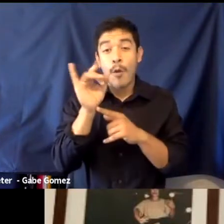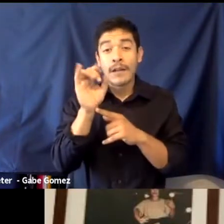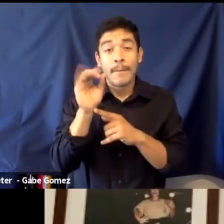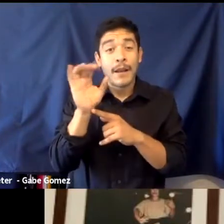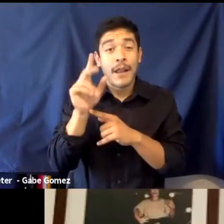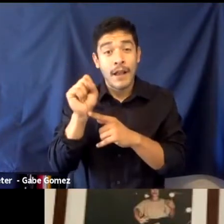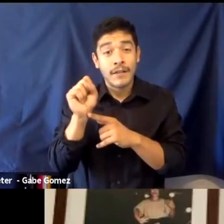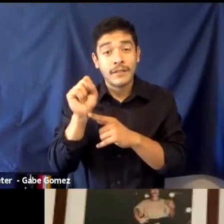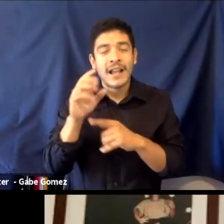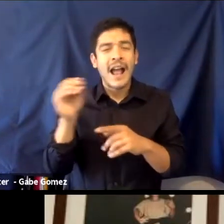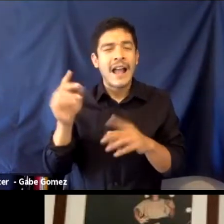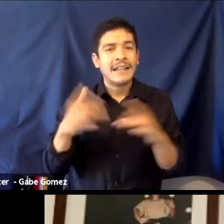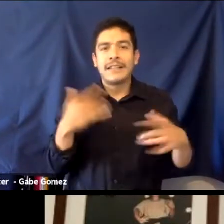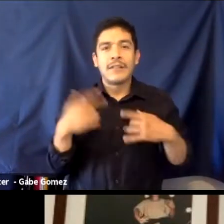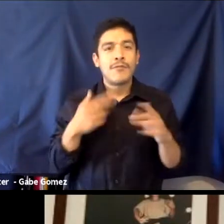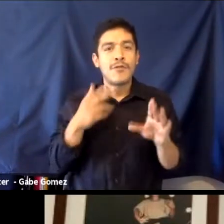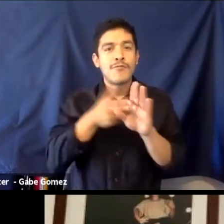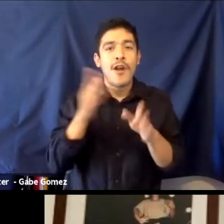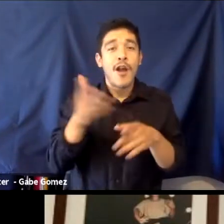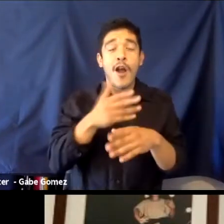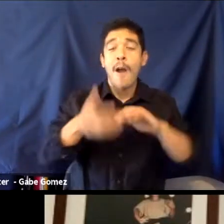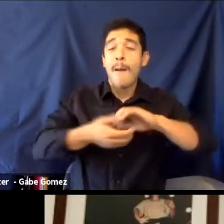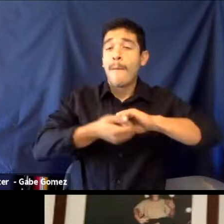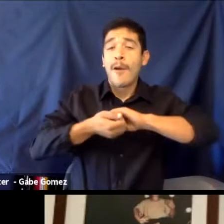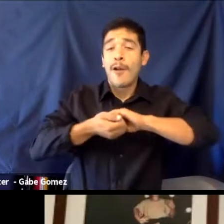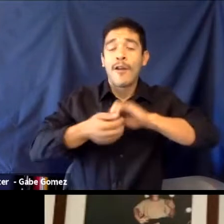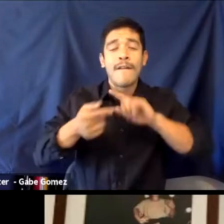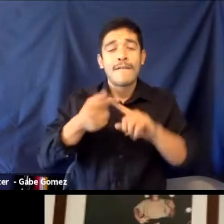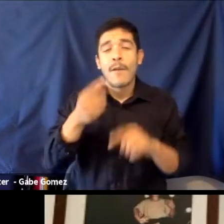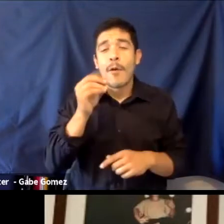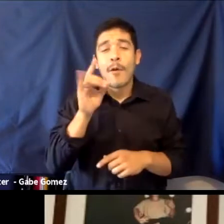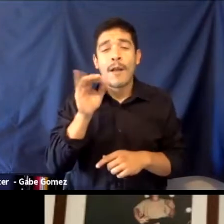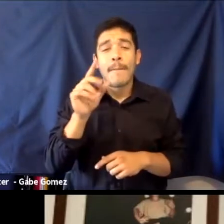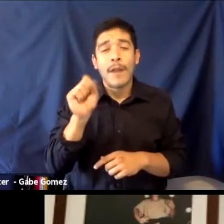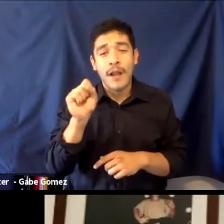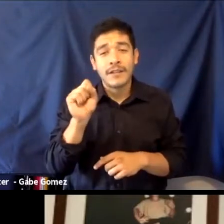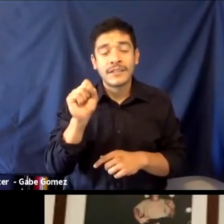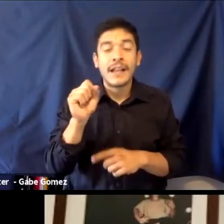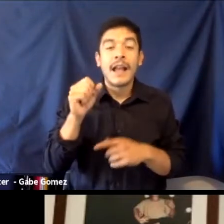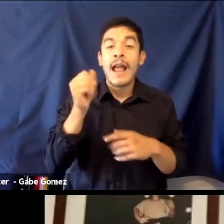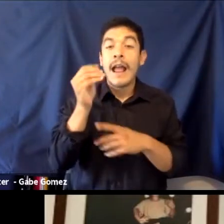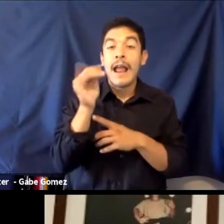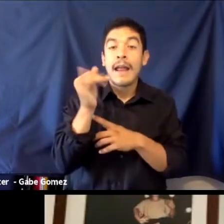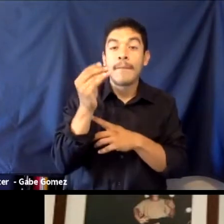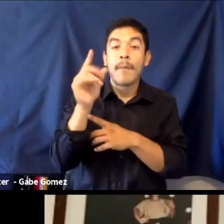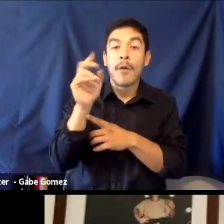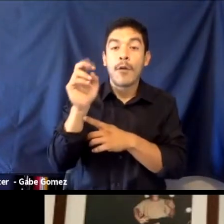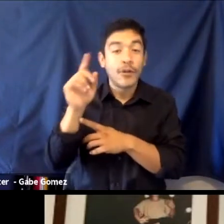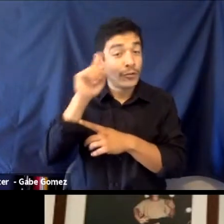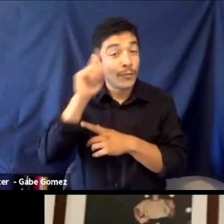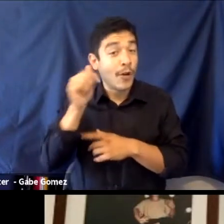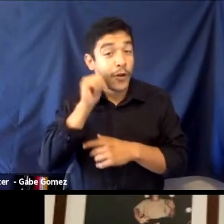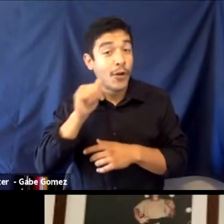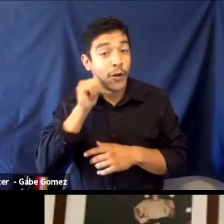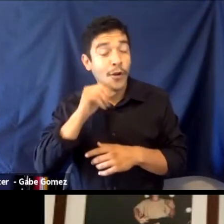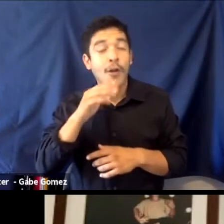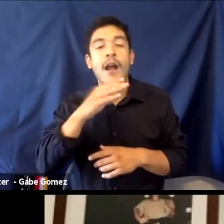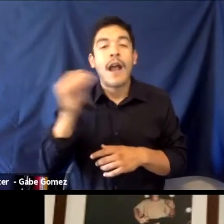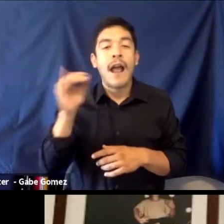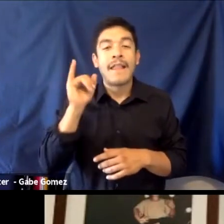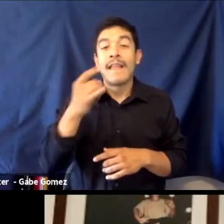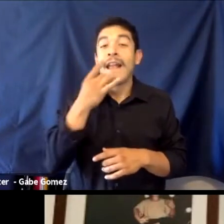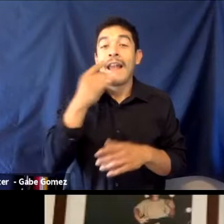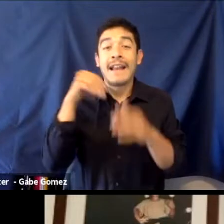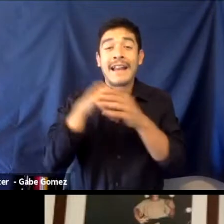be joined with our partners from GoldieBlox, Amy Poehler Smart Girls, and the Lyda Hill Foundation. So let's get